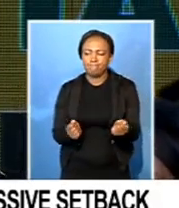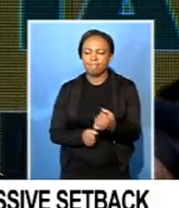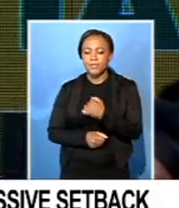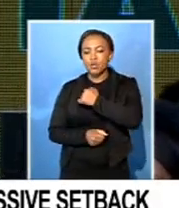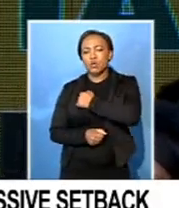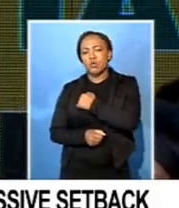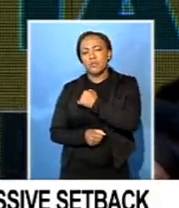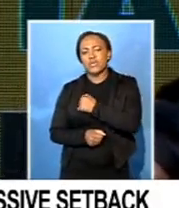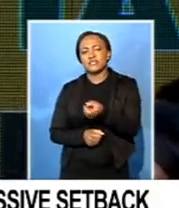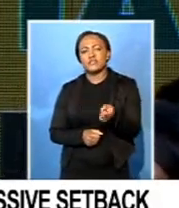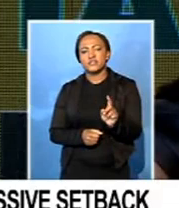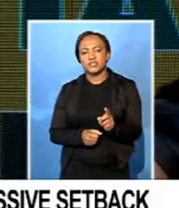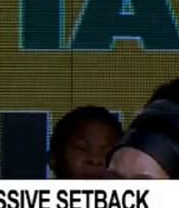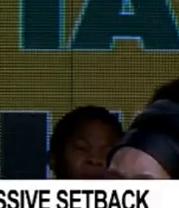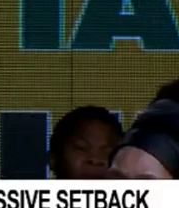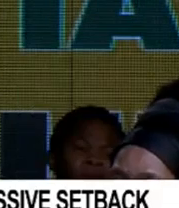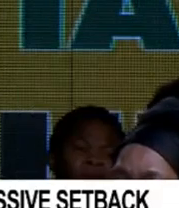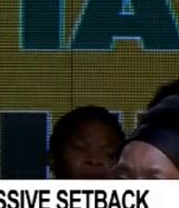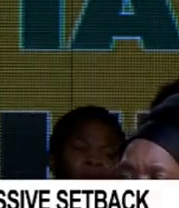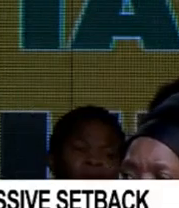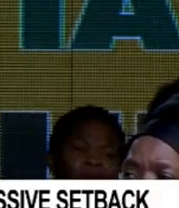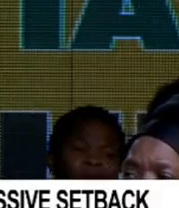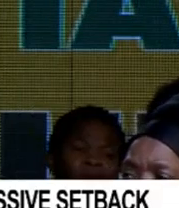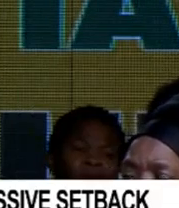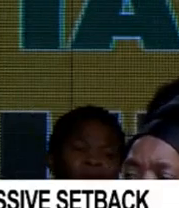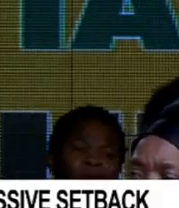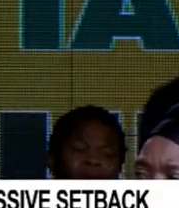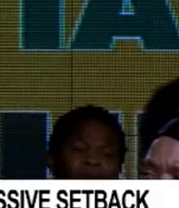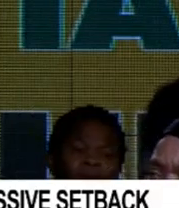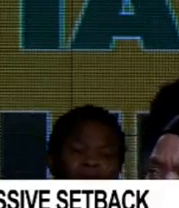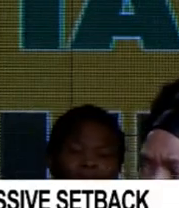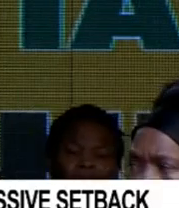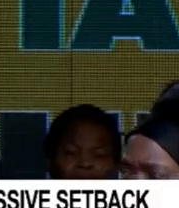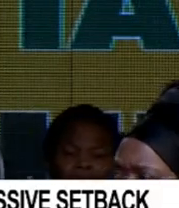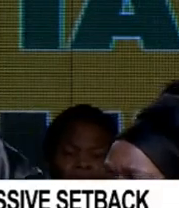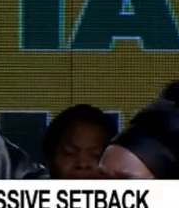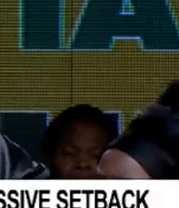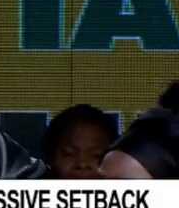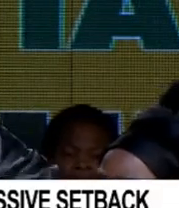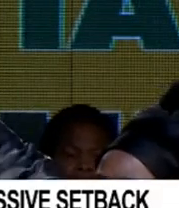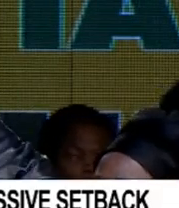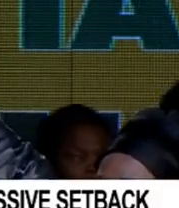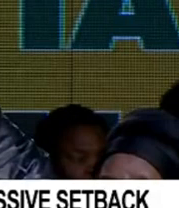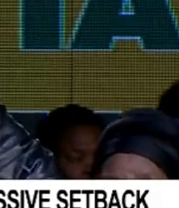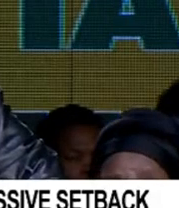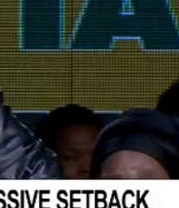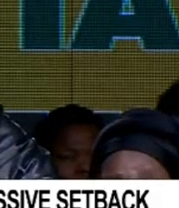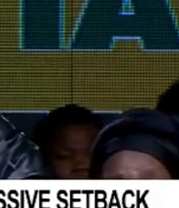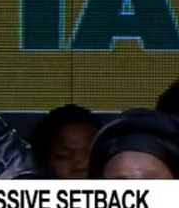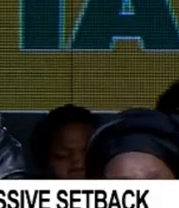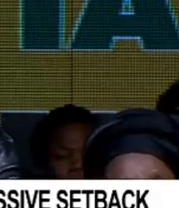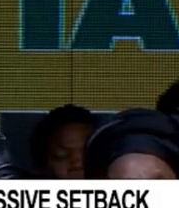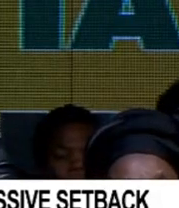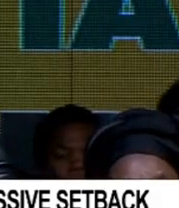Comrades, we also need to assess if our problems lie with